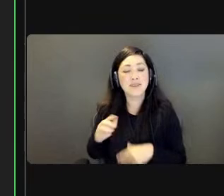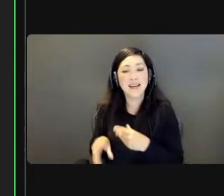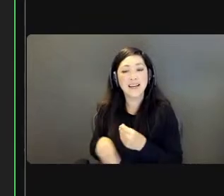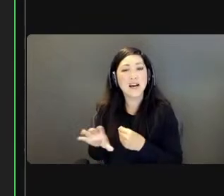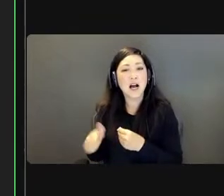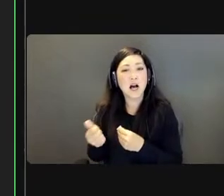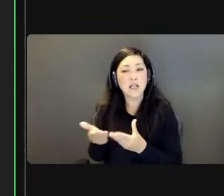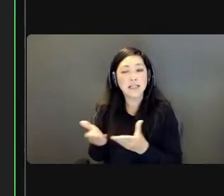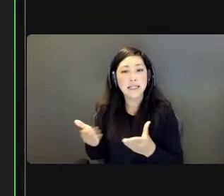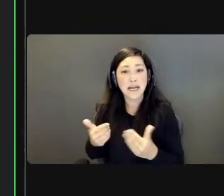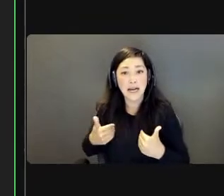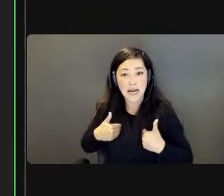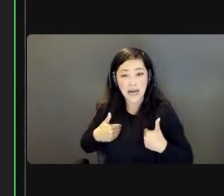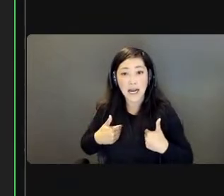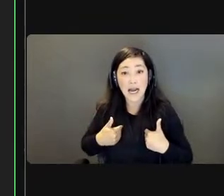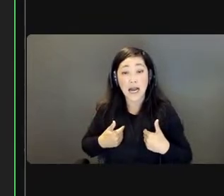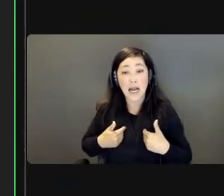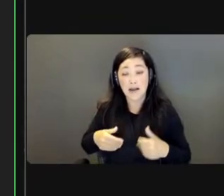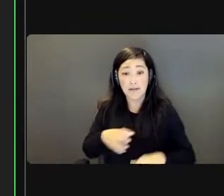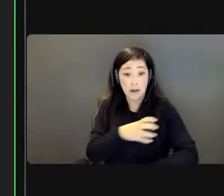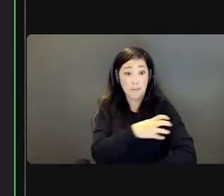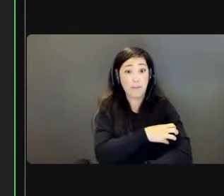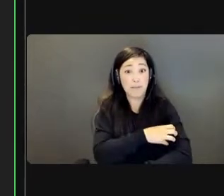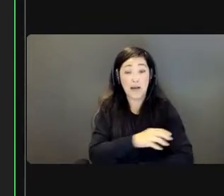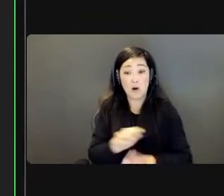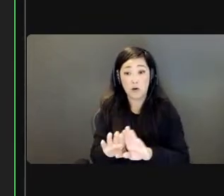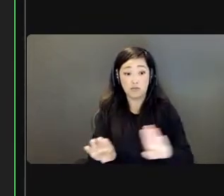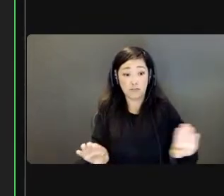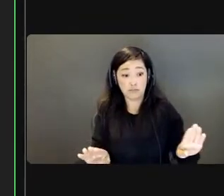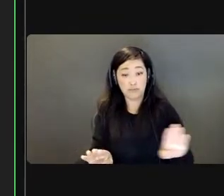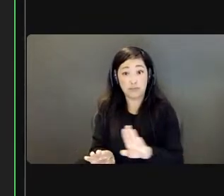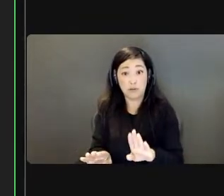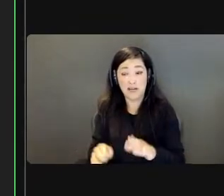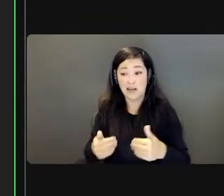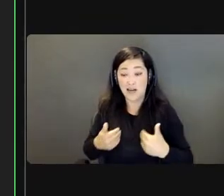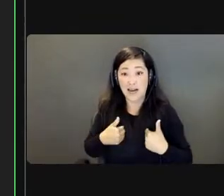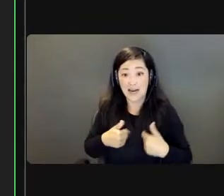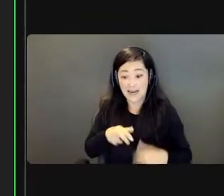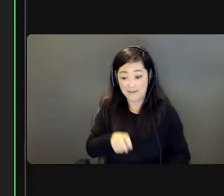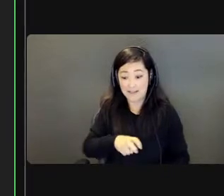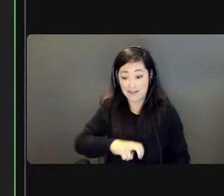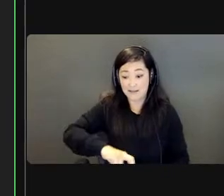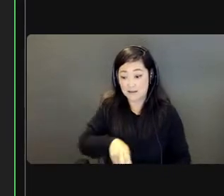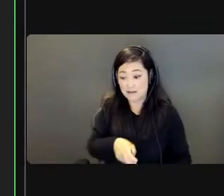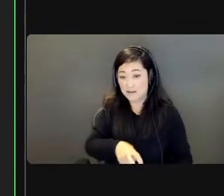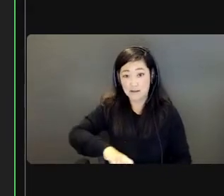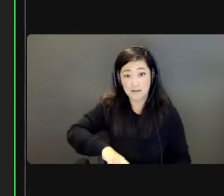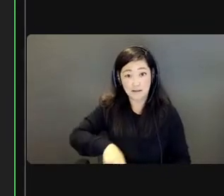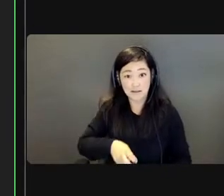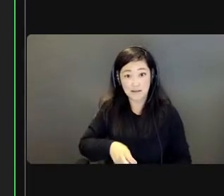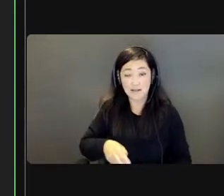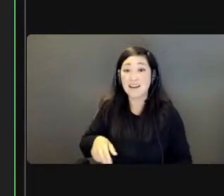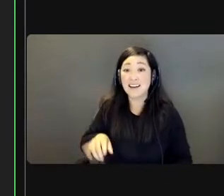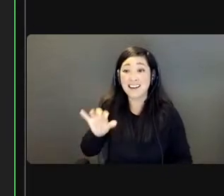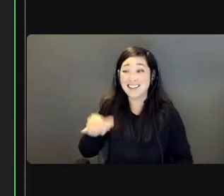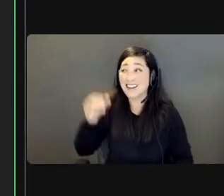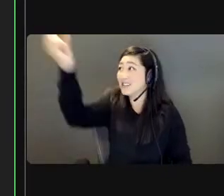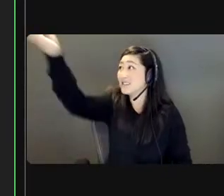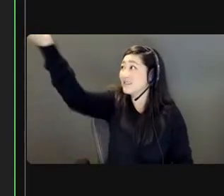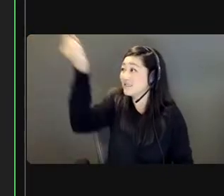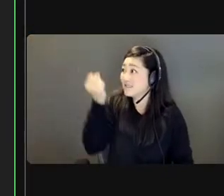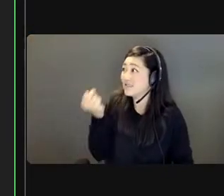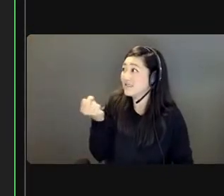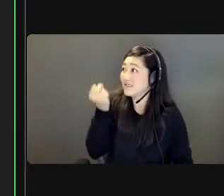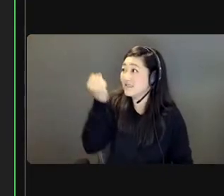I have a power sliding door. I have swivel seats. Just that shelf that comes out